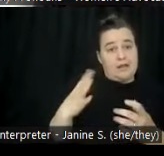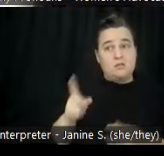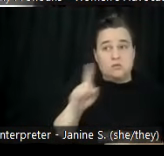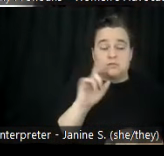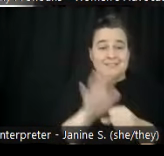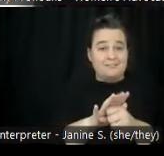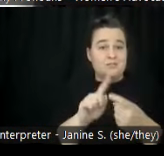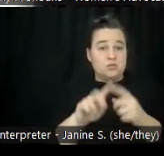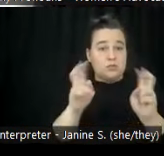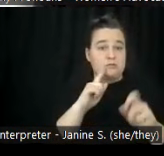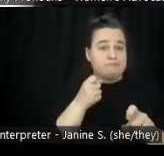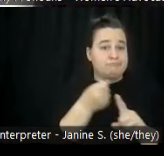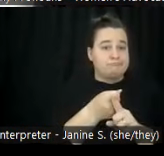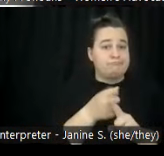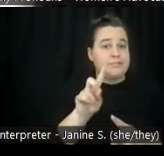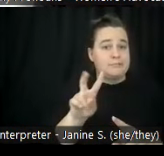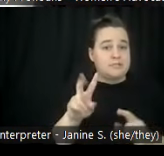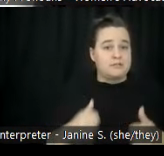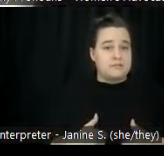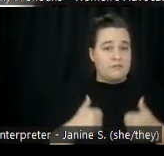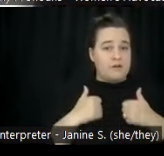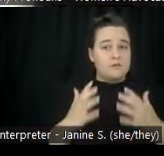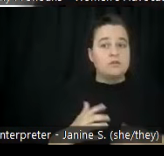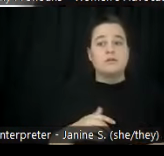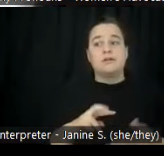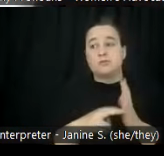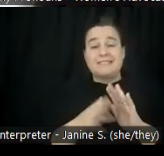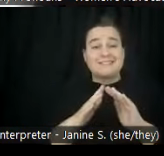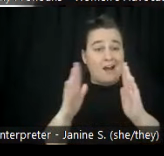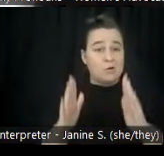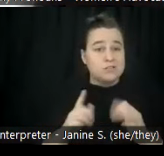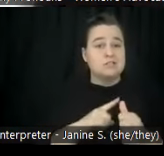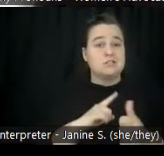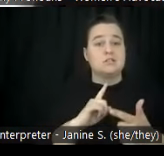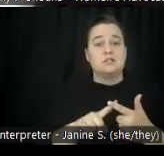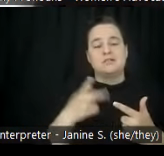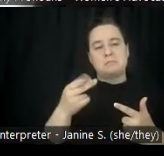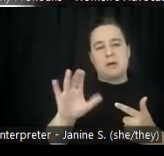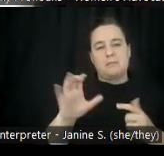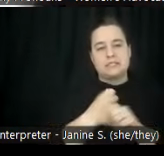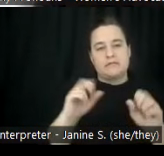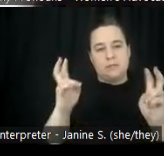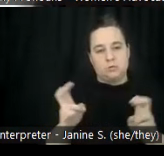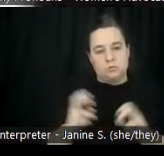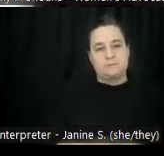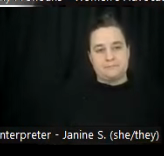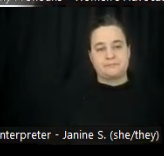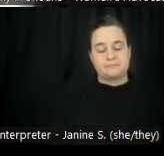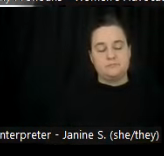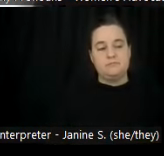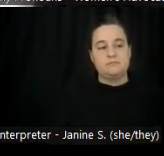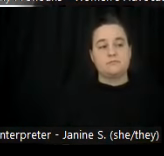that directly impact survivors, including housing and other public safety issues. And so